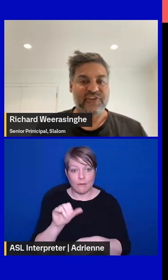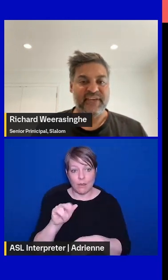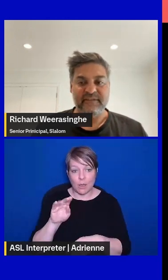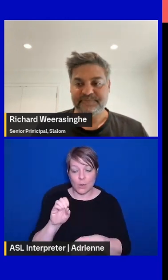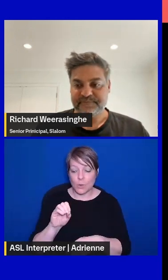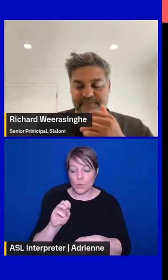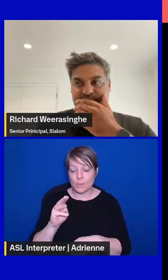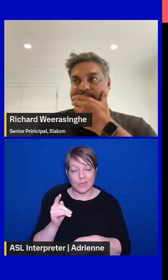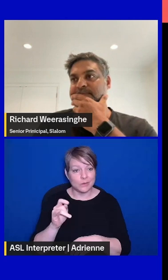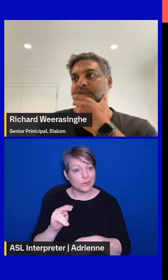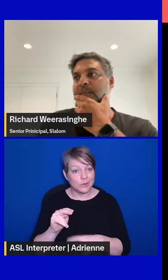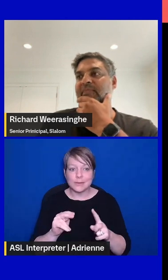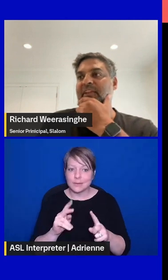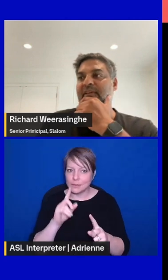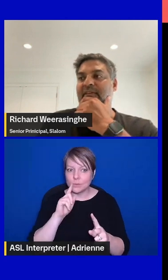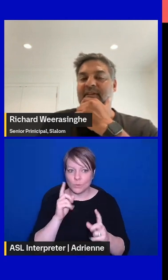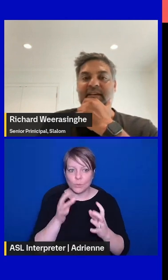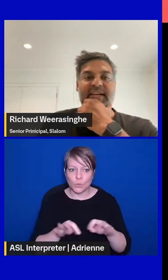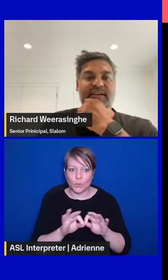worth looking at.